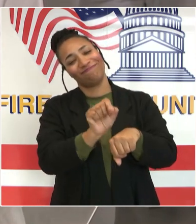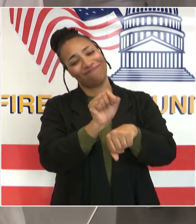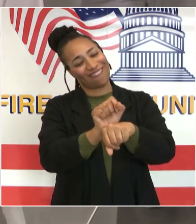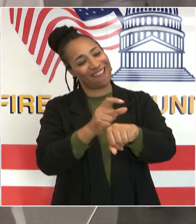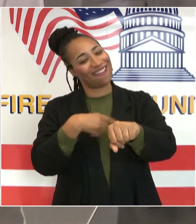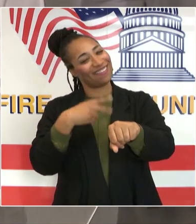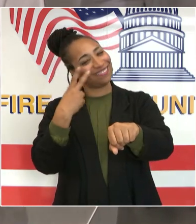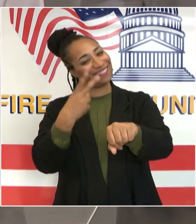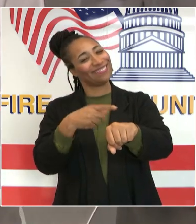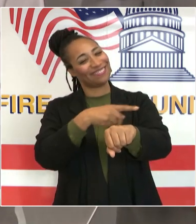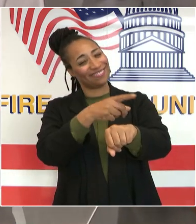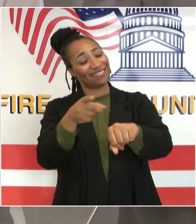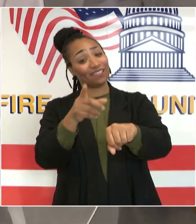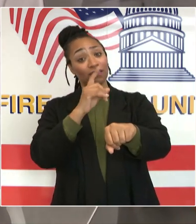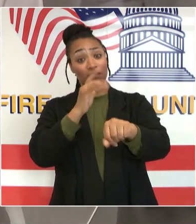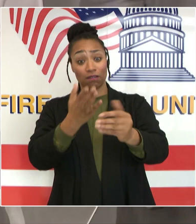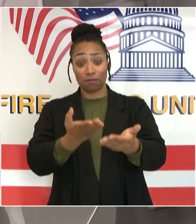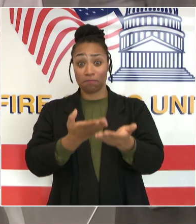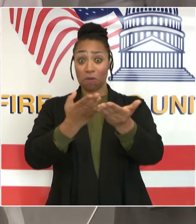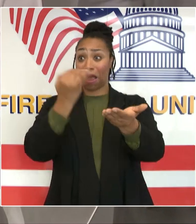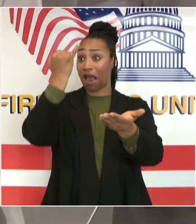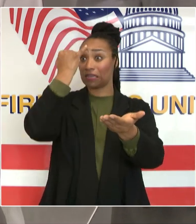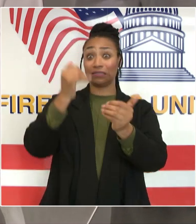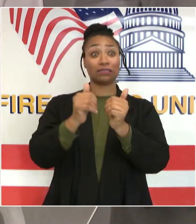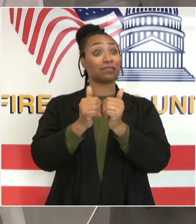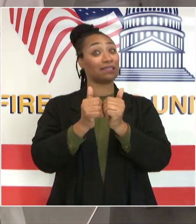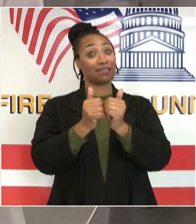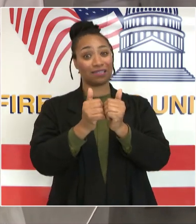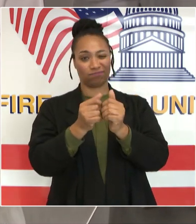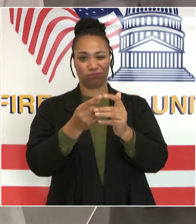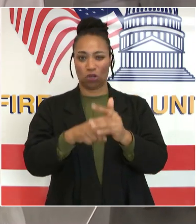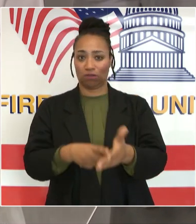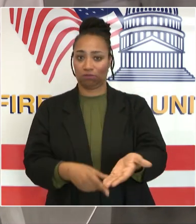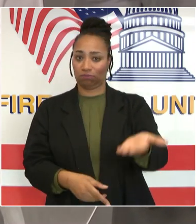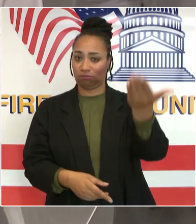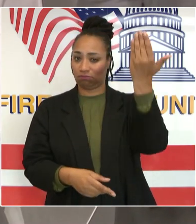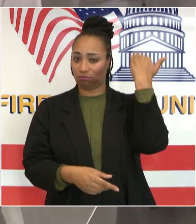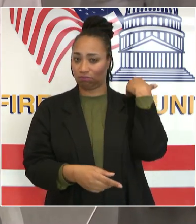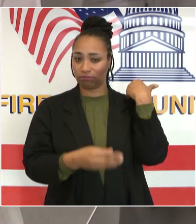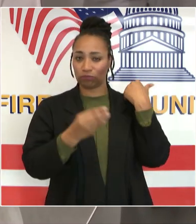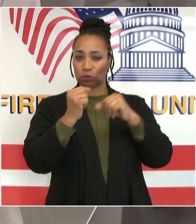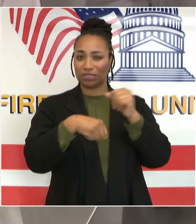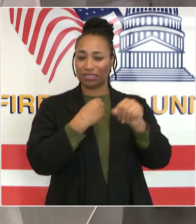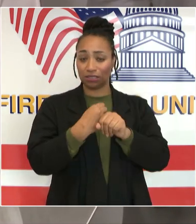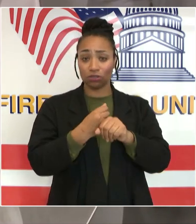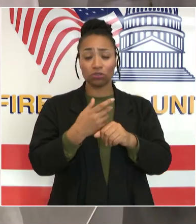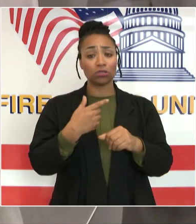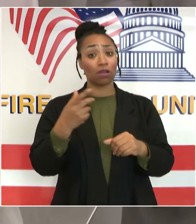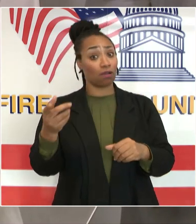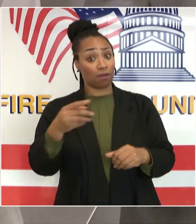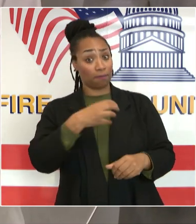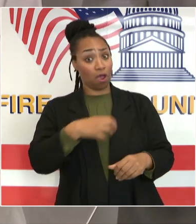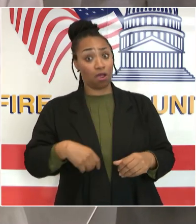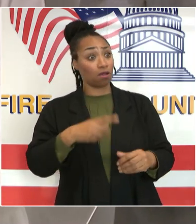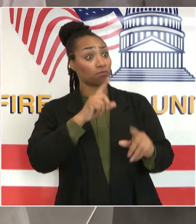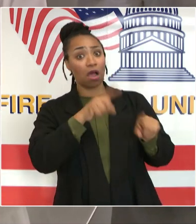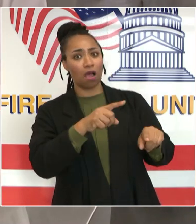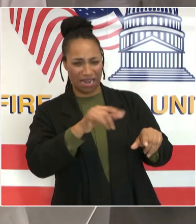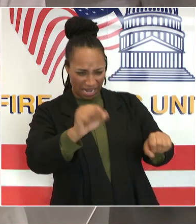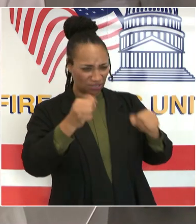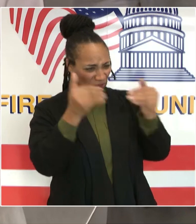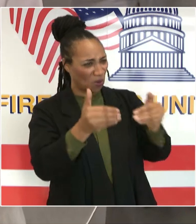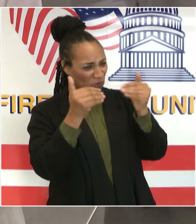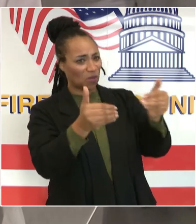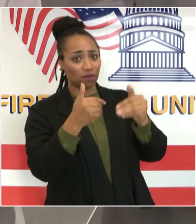the mayor immediately said, wow, we should do that. That's simple. I mean, and it's taken us this long to